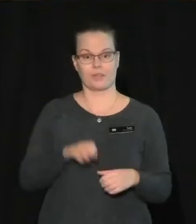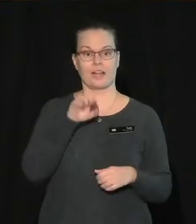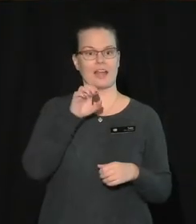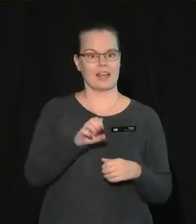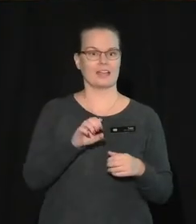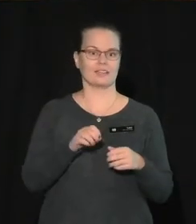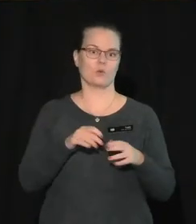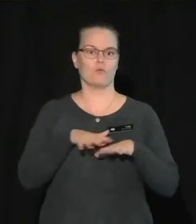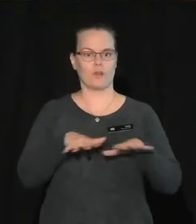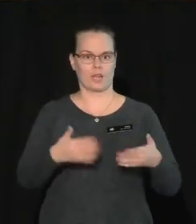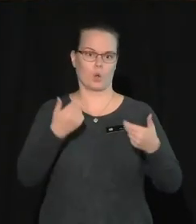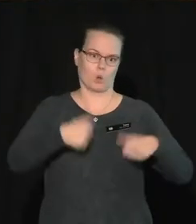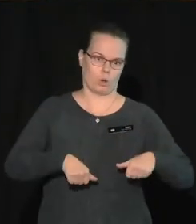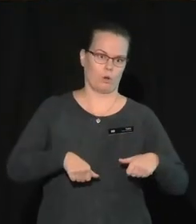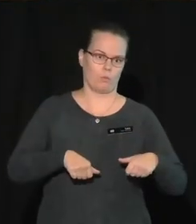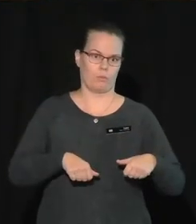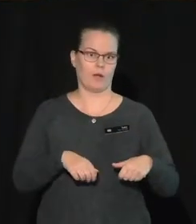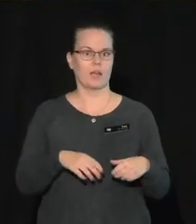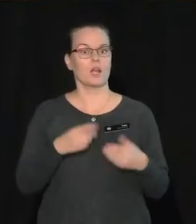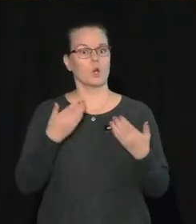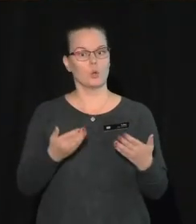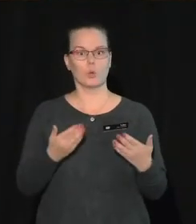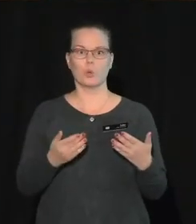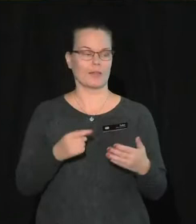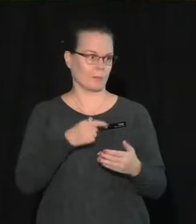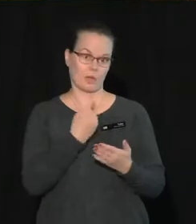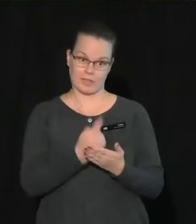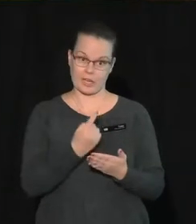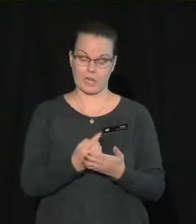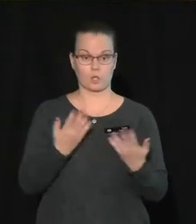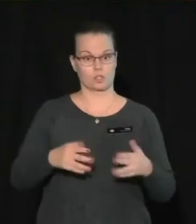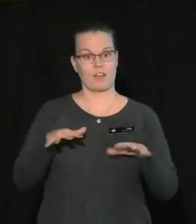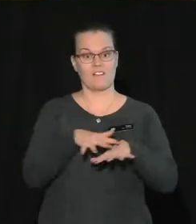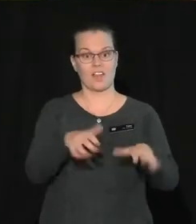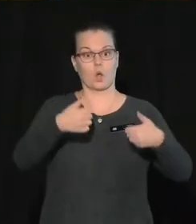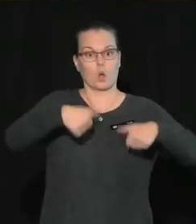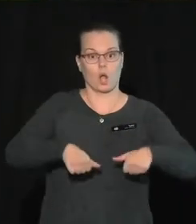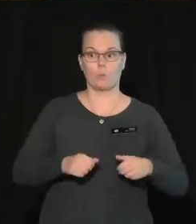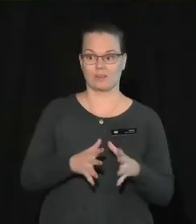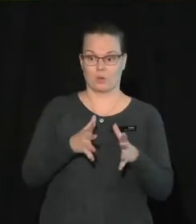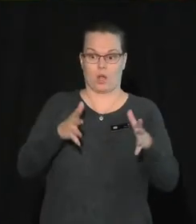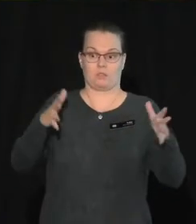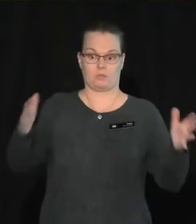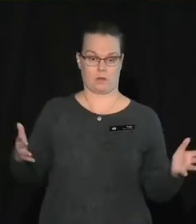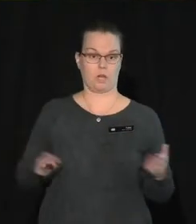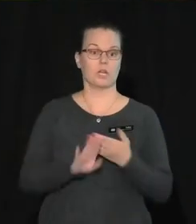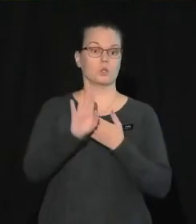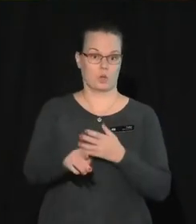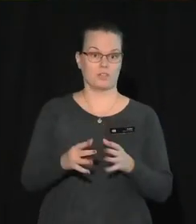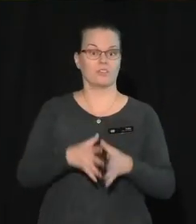very important because e-commerce is really increasing significantly. It's really the future,